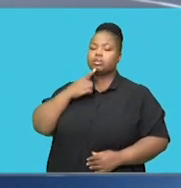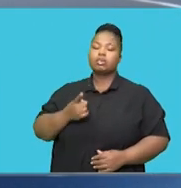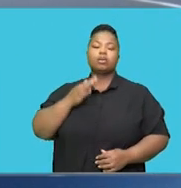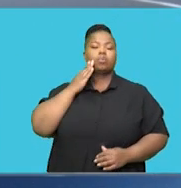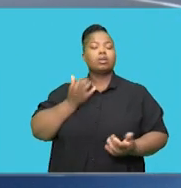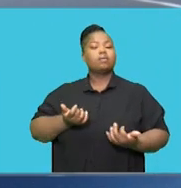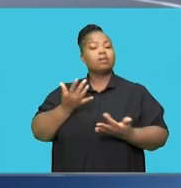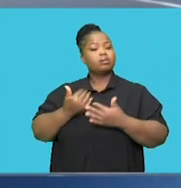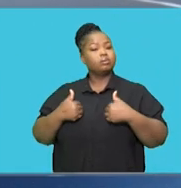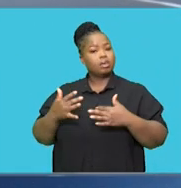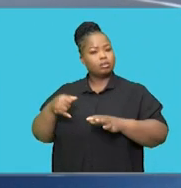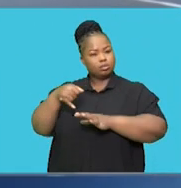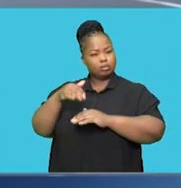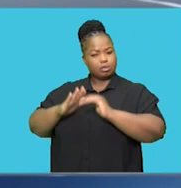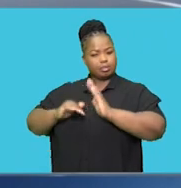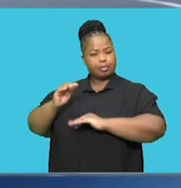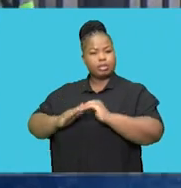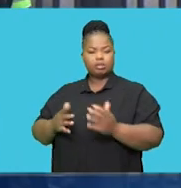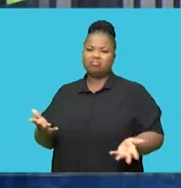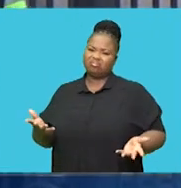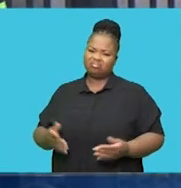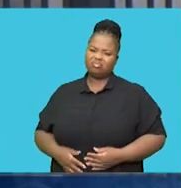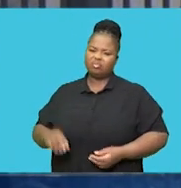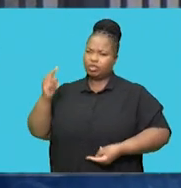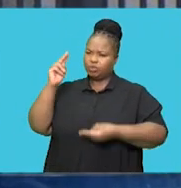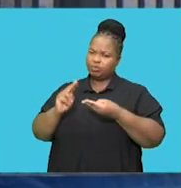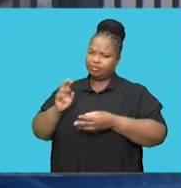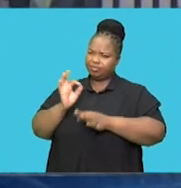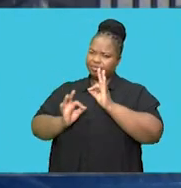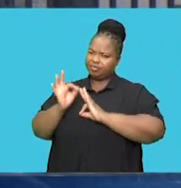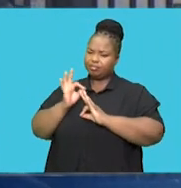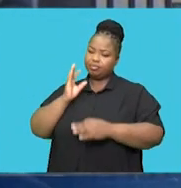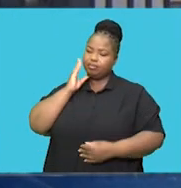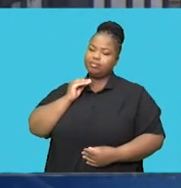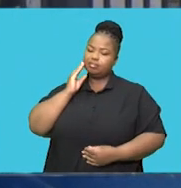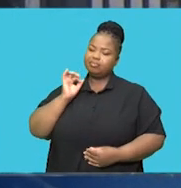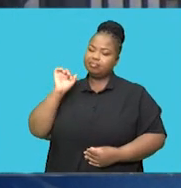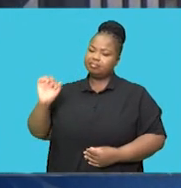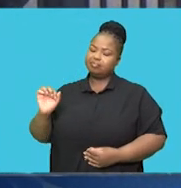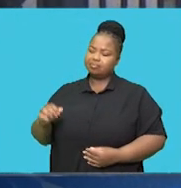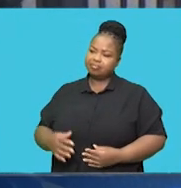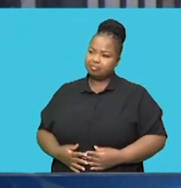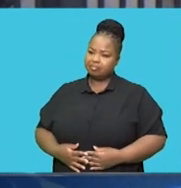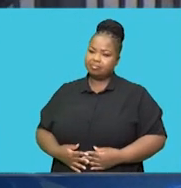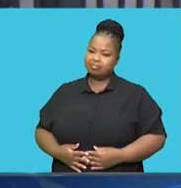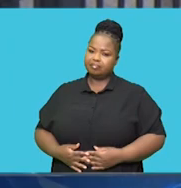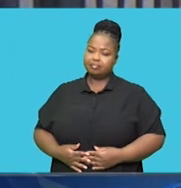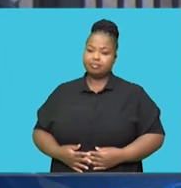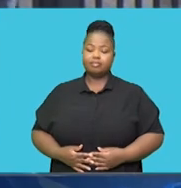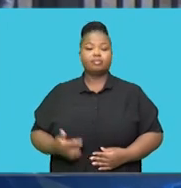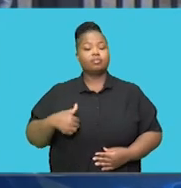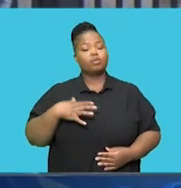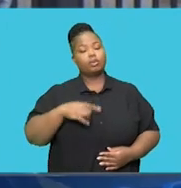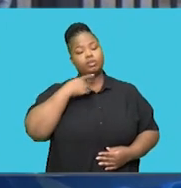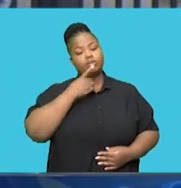fire started, he was inside the building. And he will just give us a brief breakdown of what he experienced throughout this whole ordeal. Engakusho